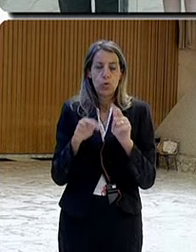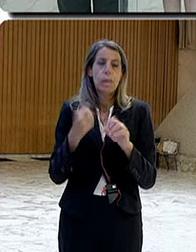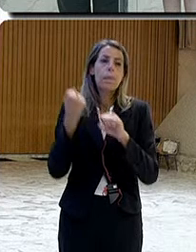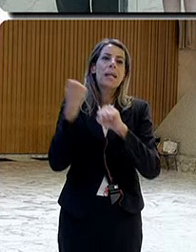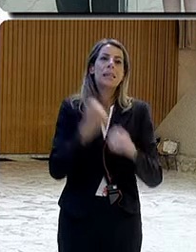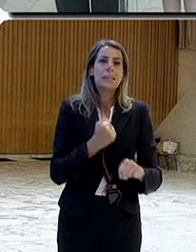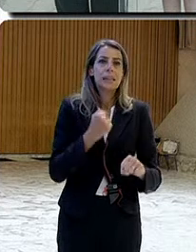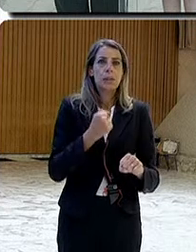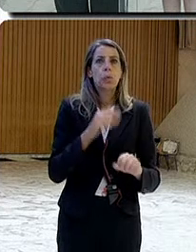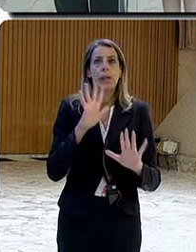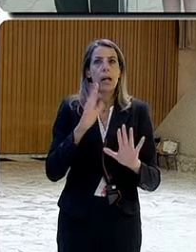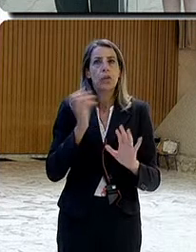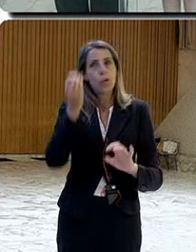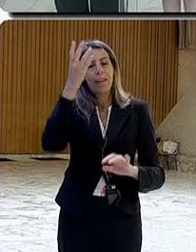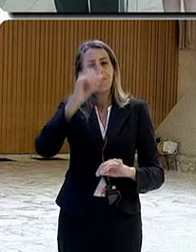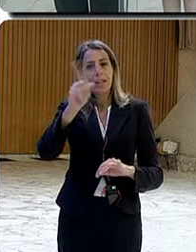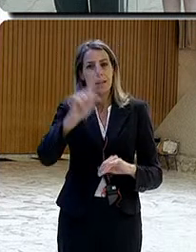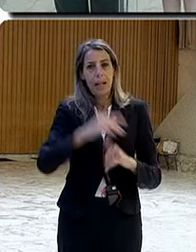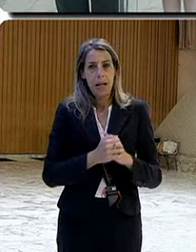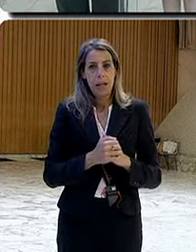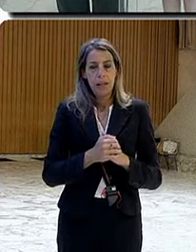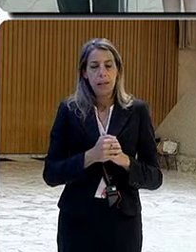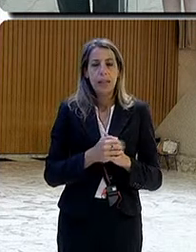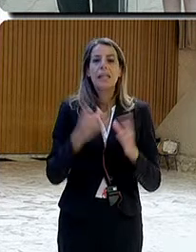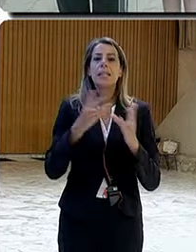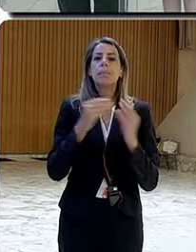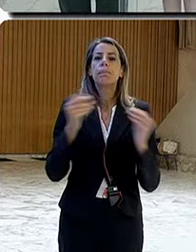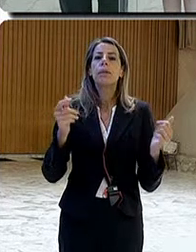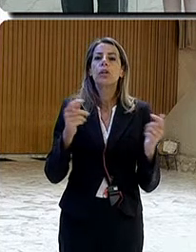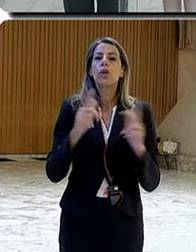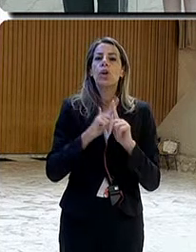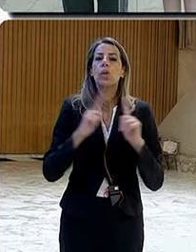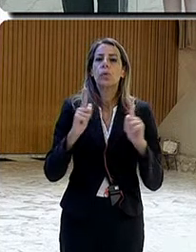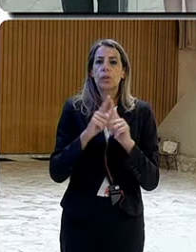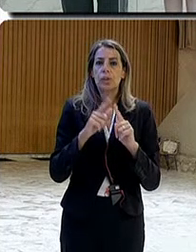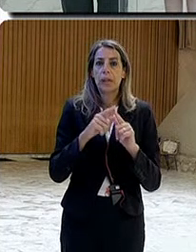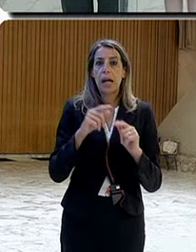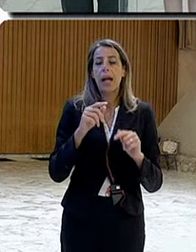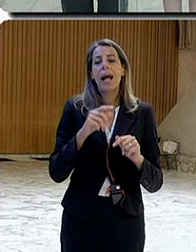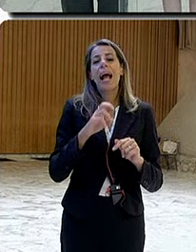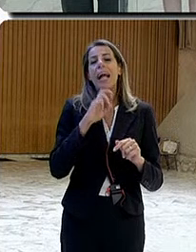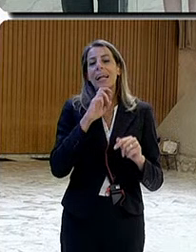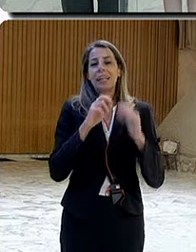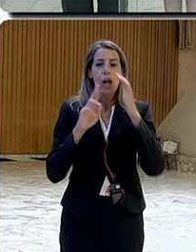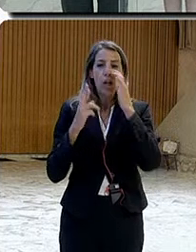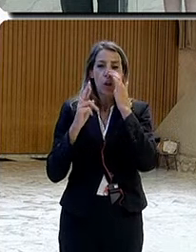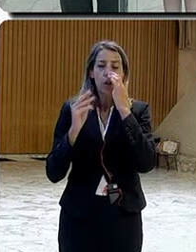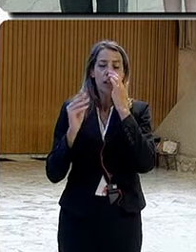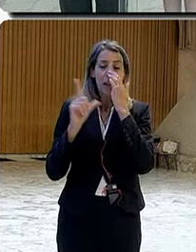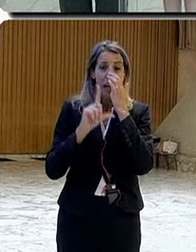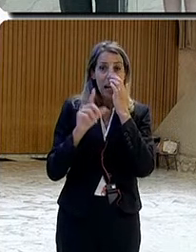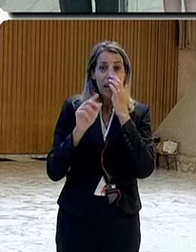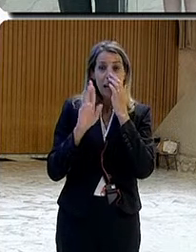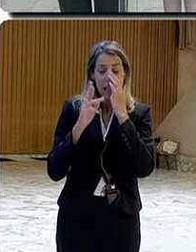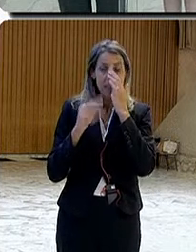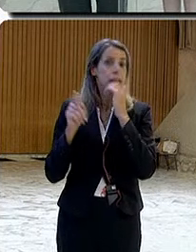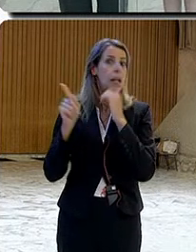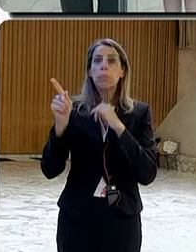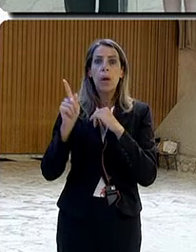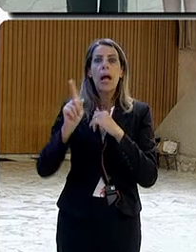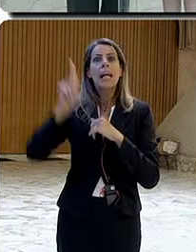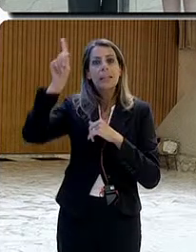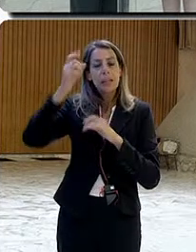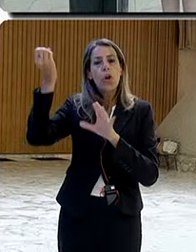the spirit of the liturgy, Joseph Cardinal Ratzinger wrote that people can't invent a liturgy. God must institute it. The word